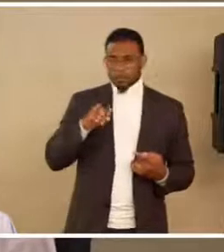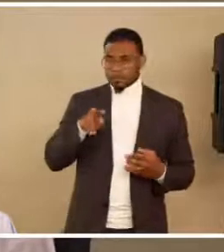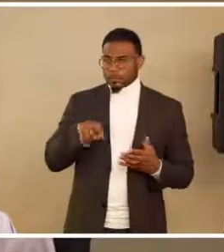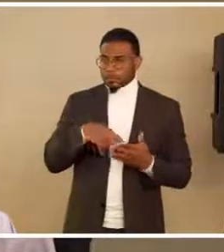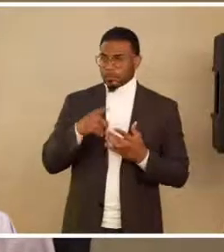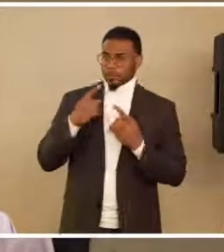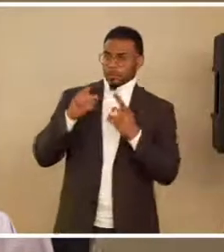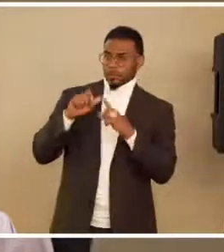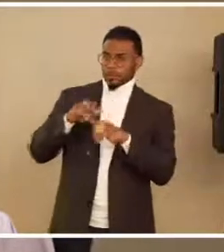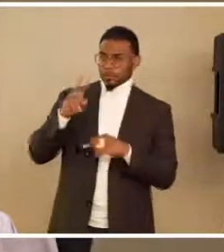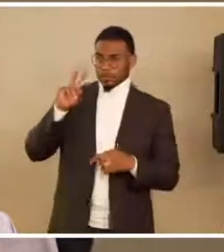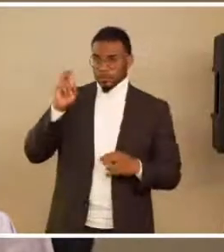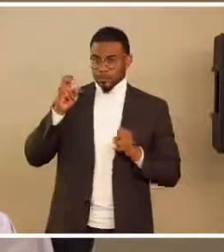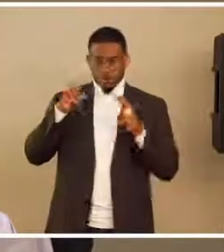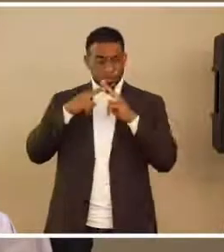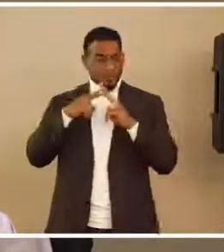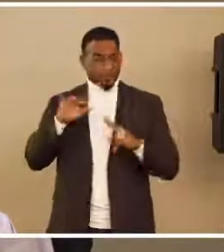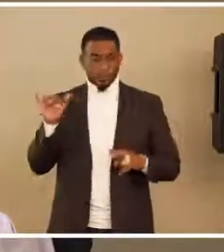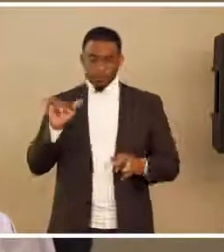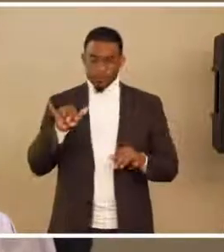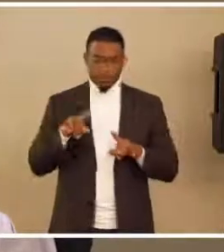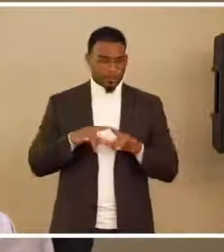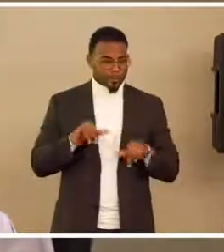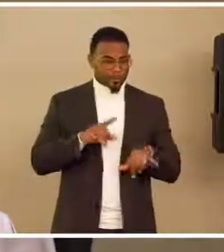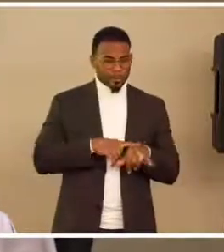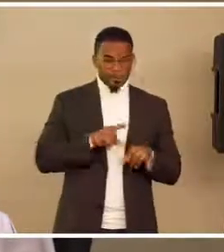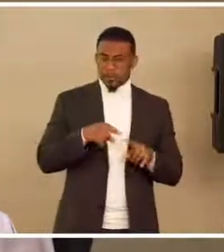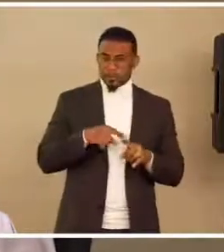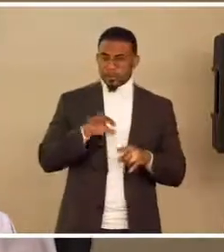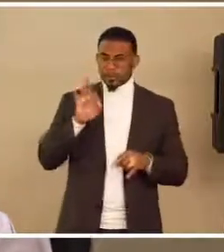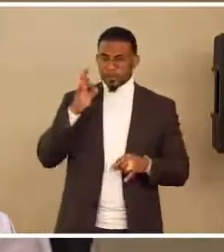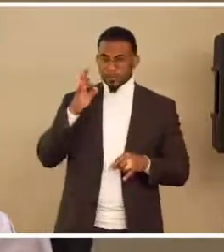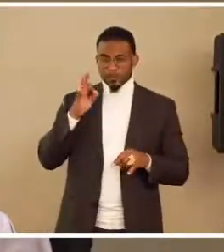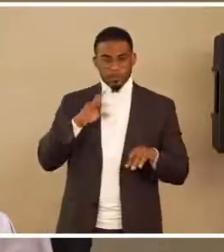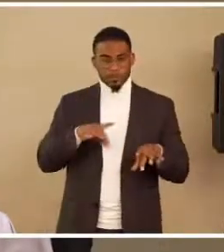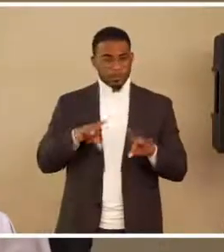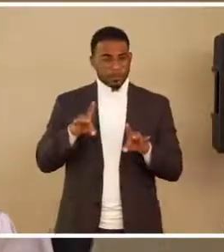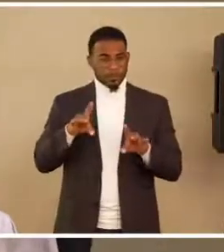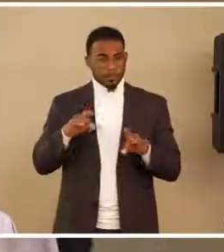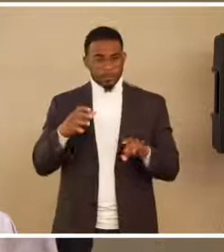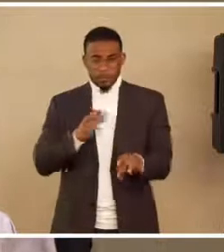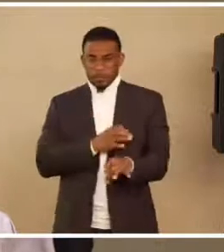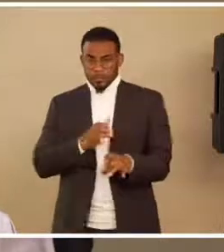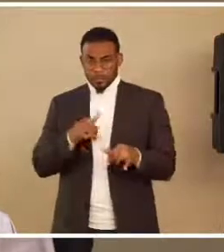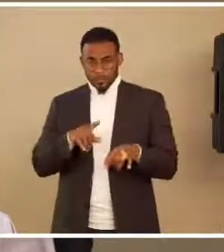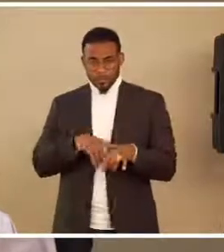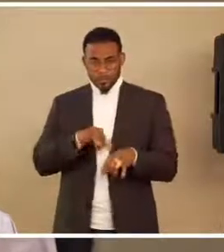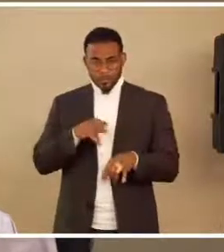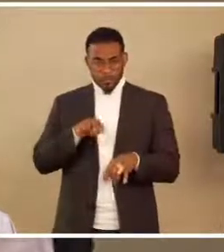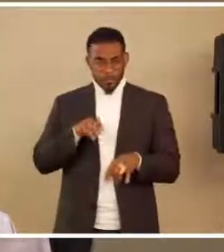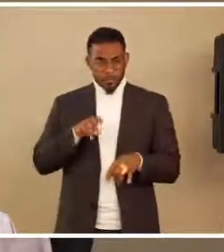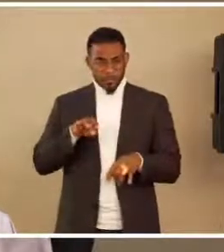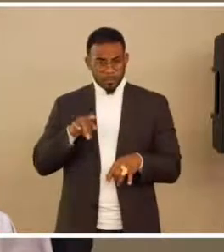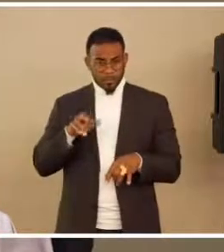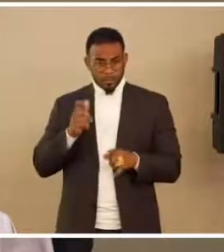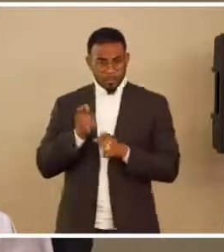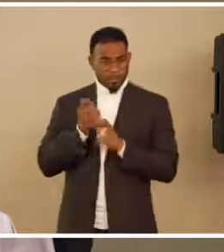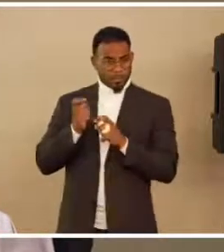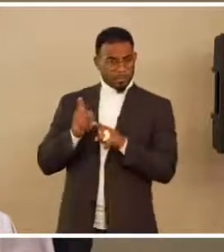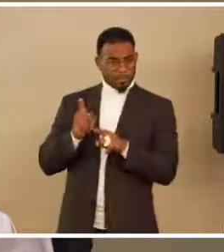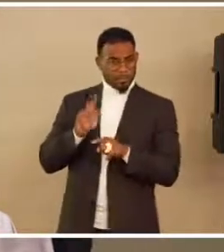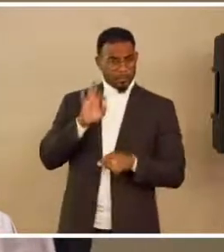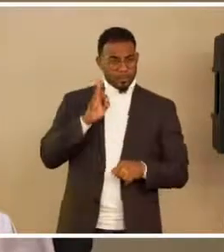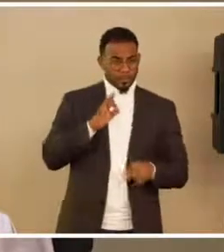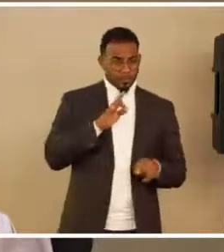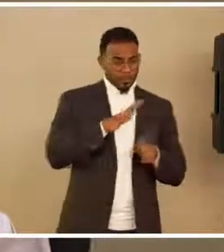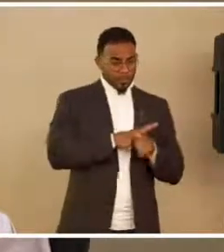very successful in Paris, it was the exact same time when France was a colonial power. So at the time Josephine Baker was celebrated,